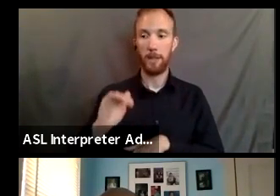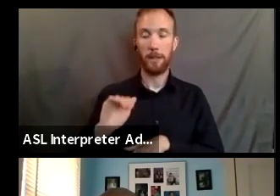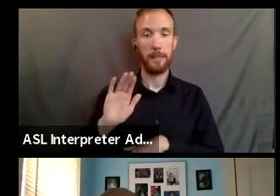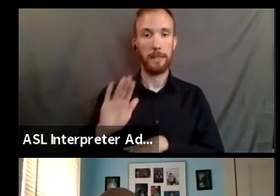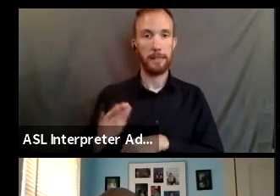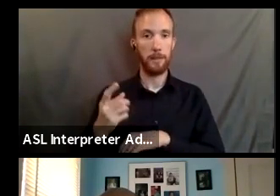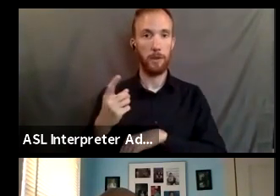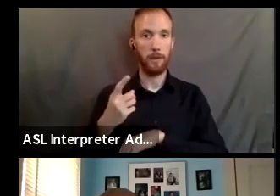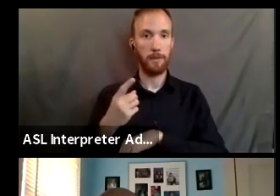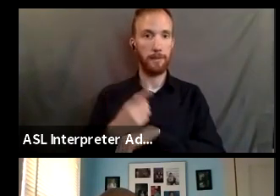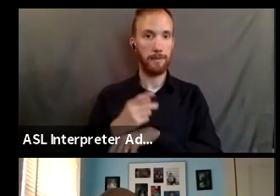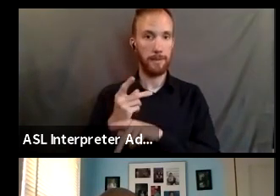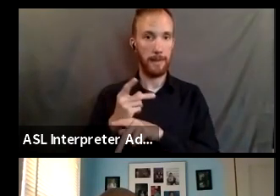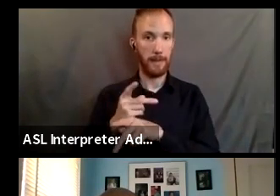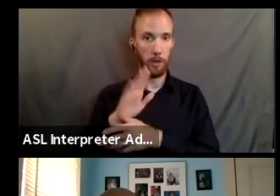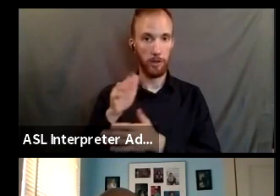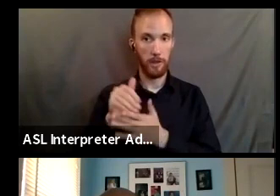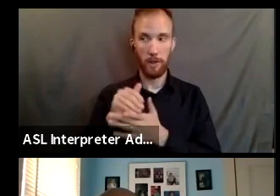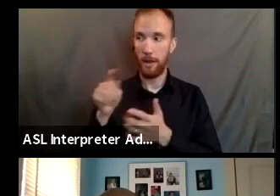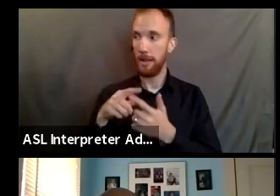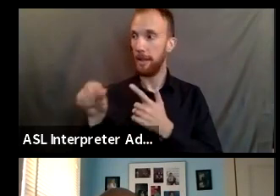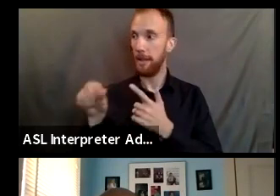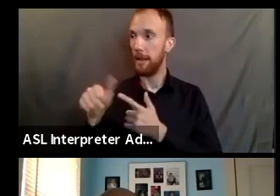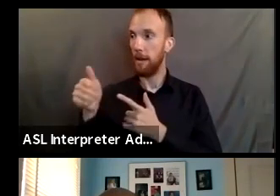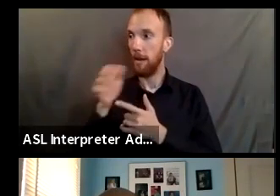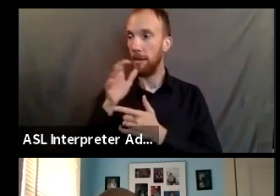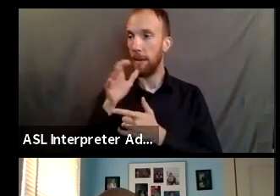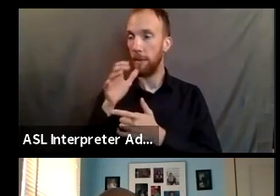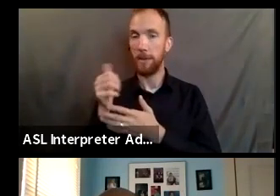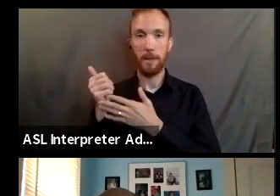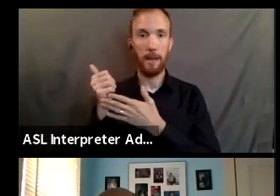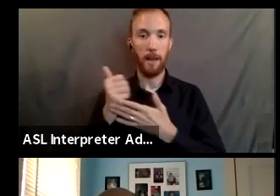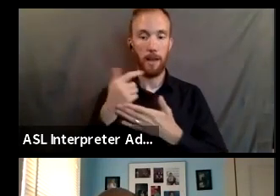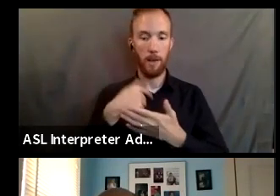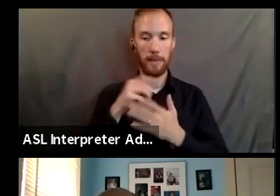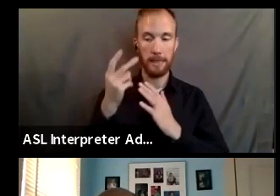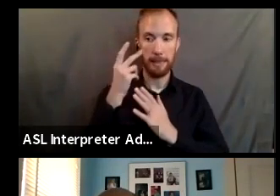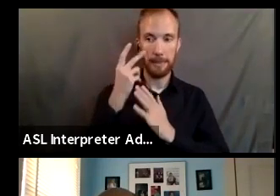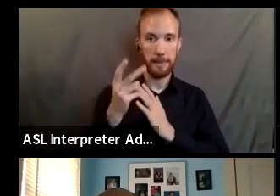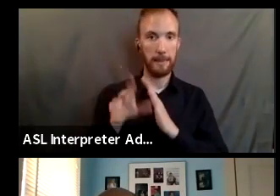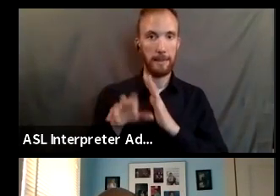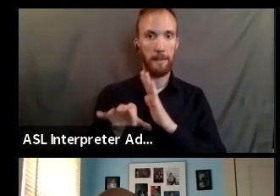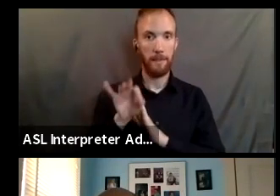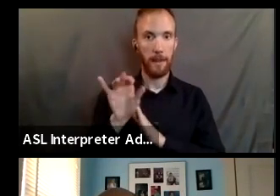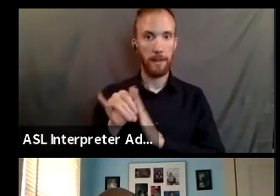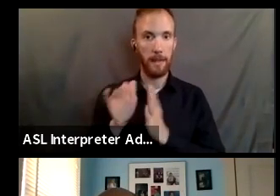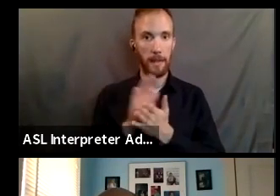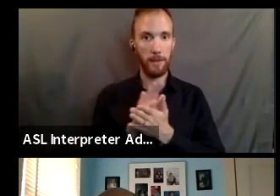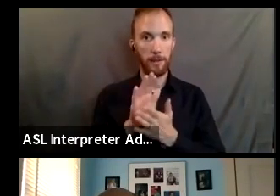mothers i would not have identified such a rich program like the guanorosko pulaski and greeley